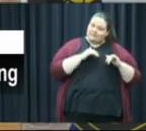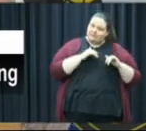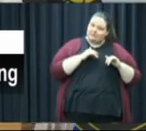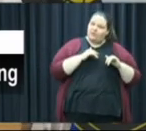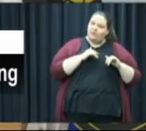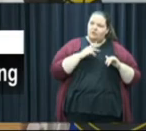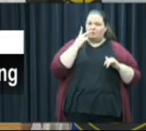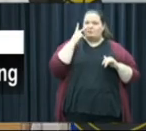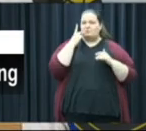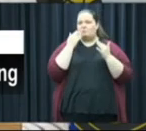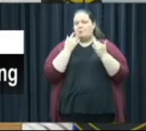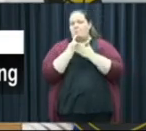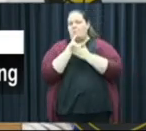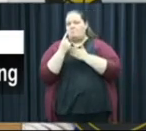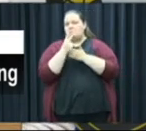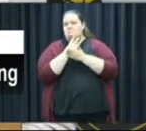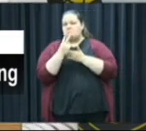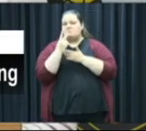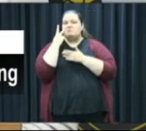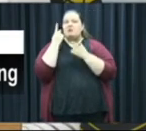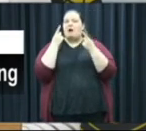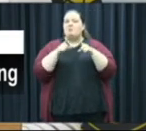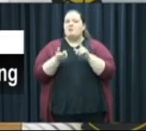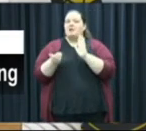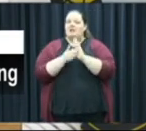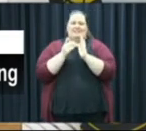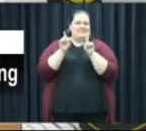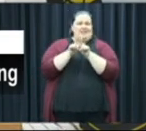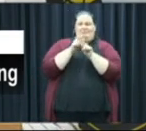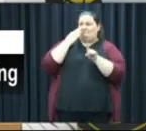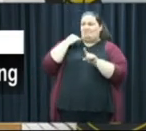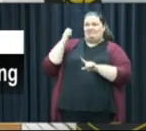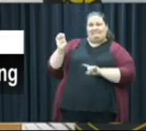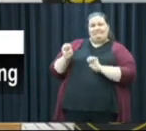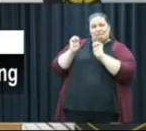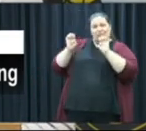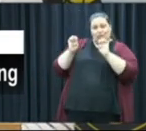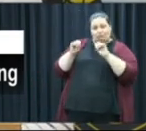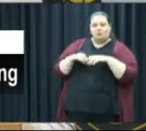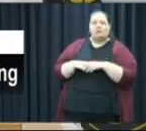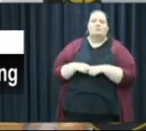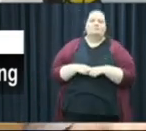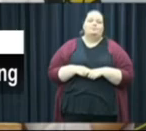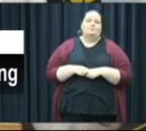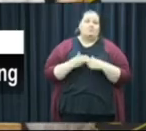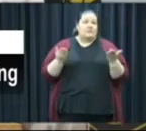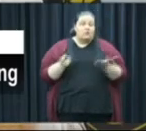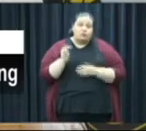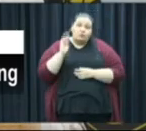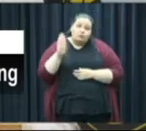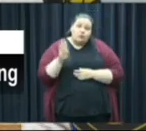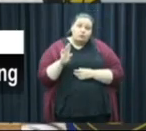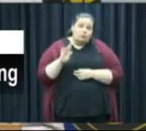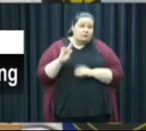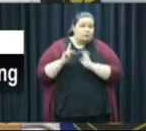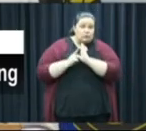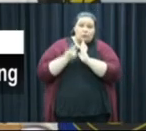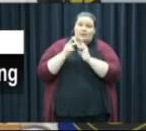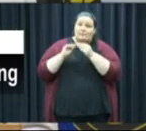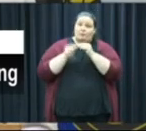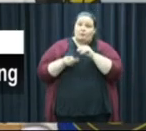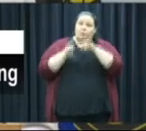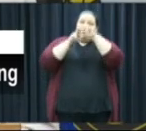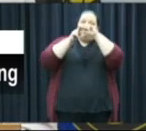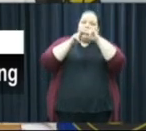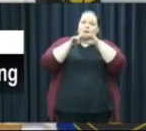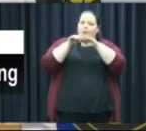numbers. One was right after March break, and then one was right after the borders were closed and they were encouraging people to come back into